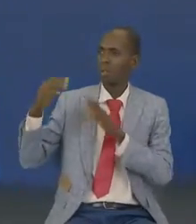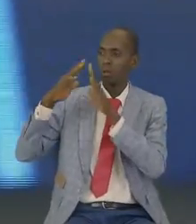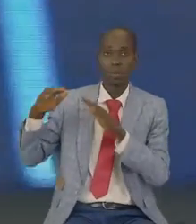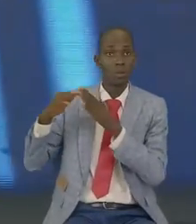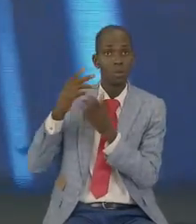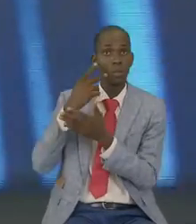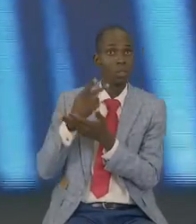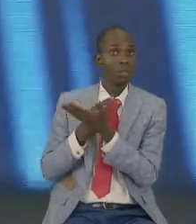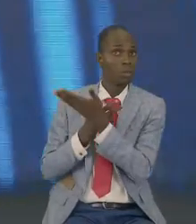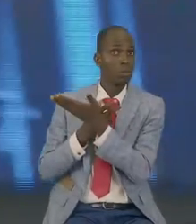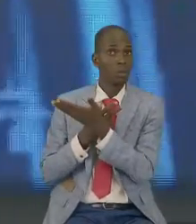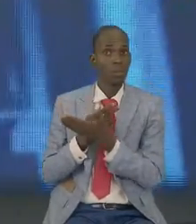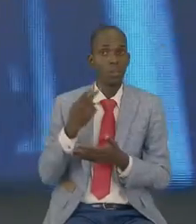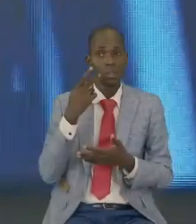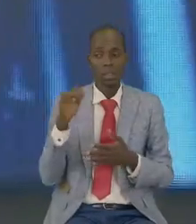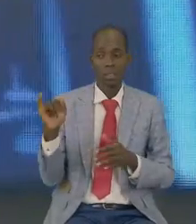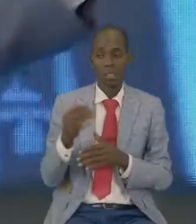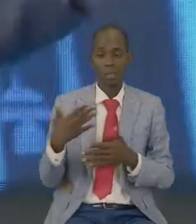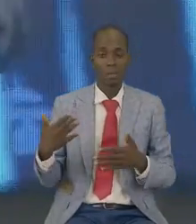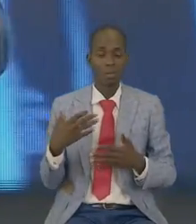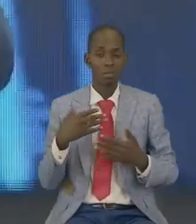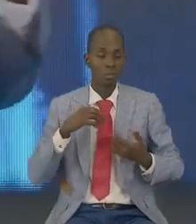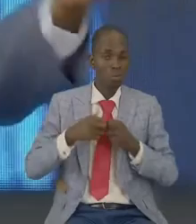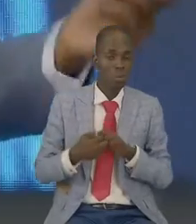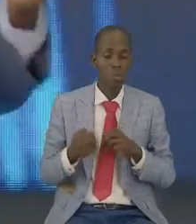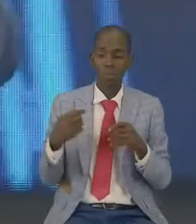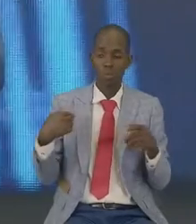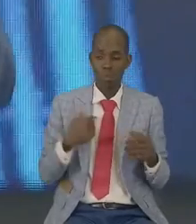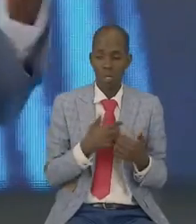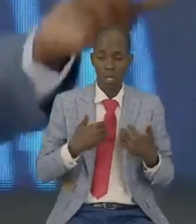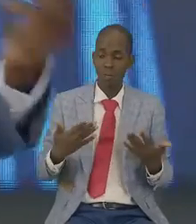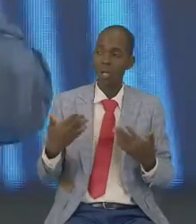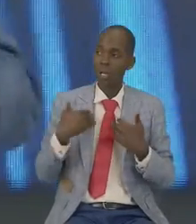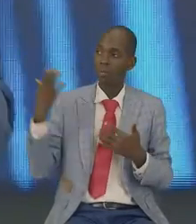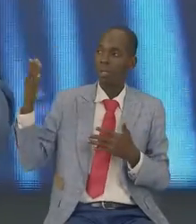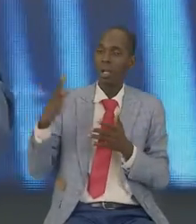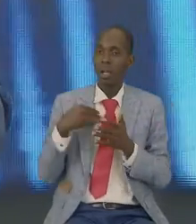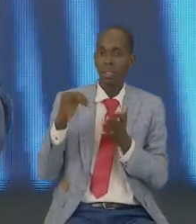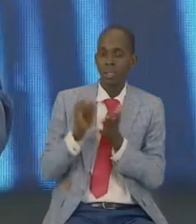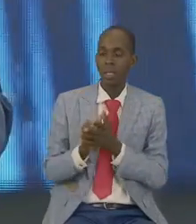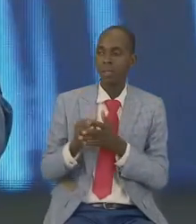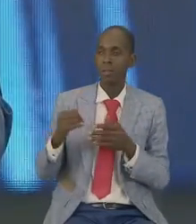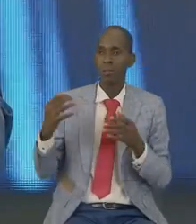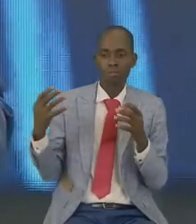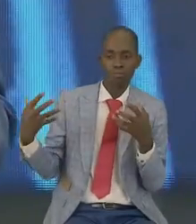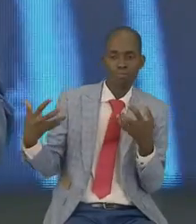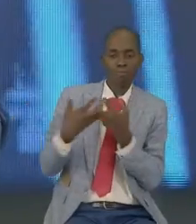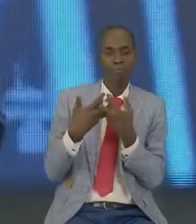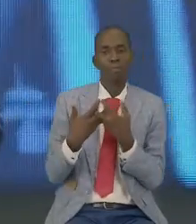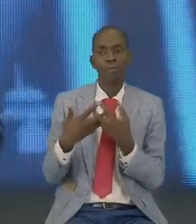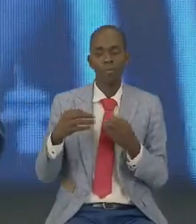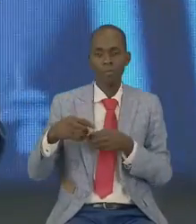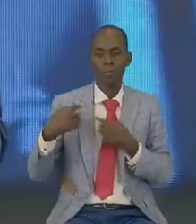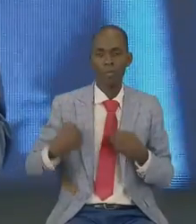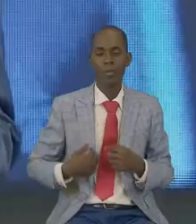the same displeasure as we are seeing? Yes. And then they communicate, mind talking to mind,